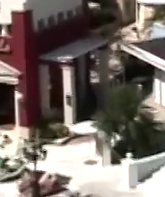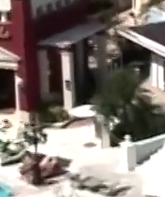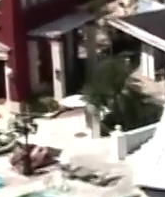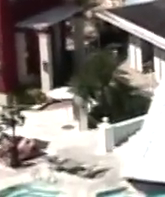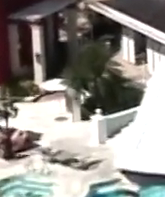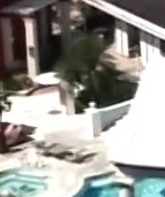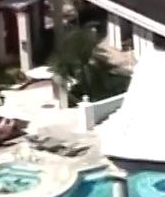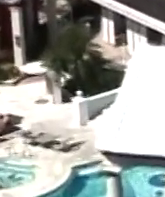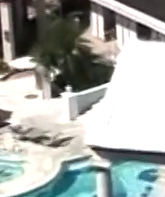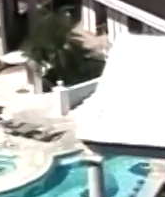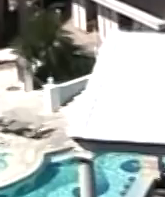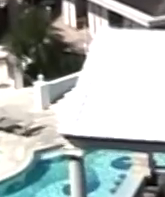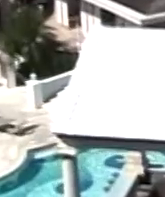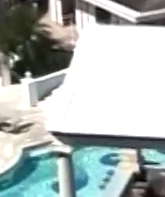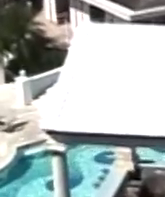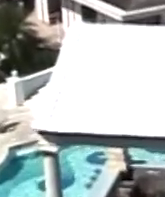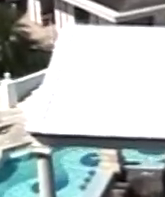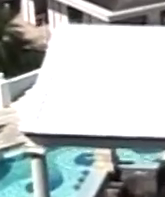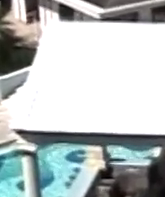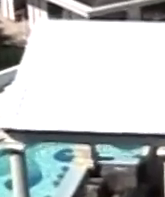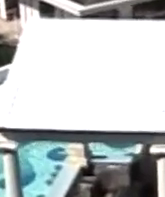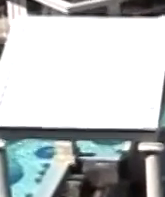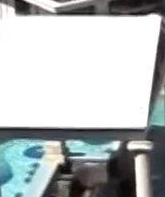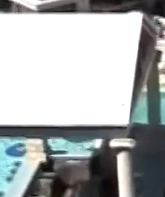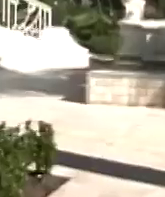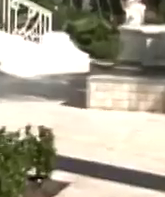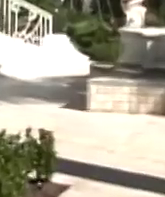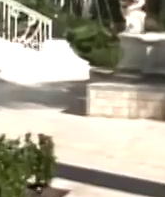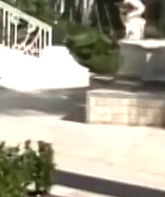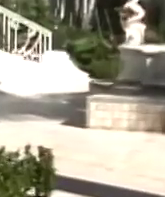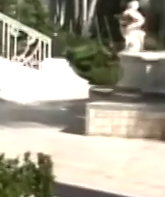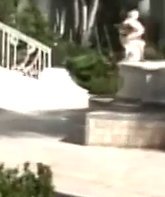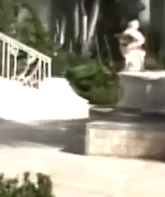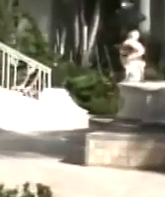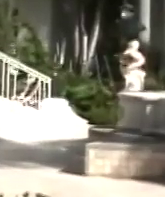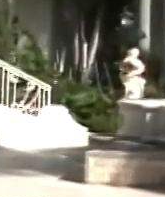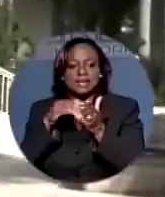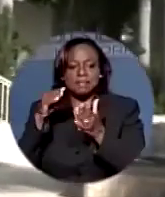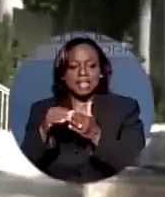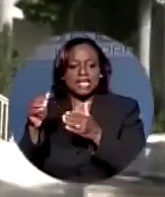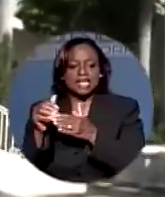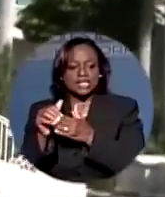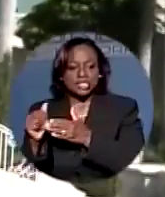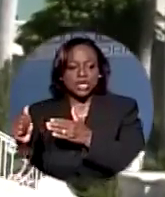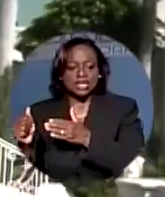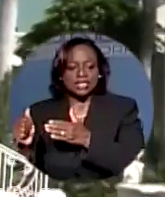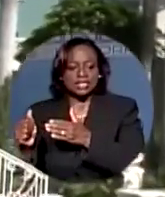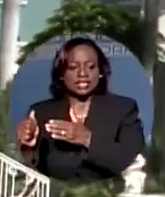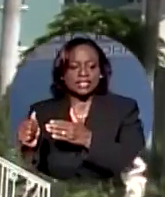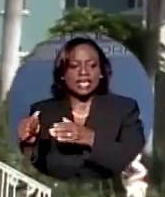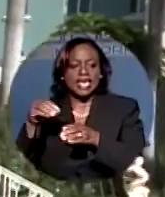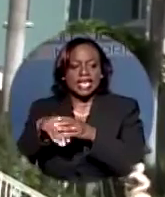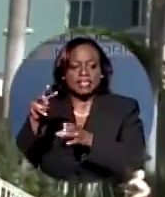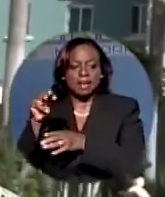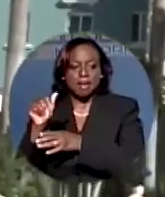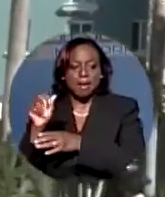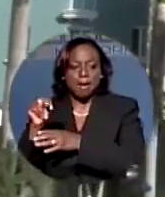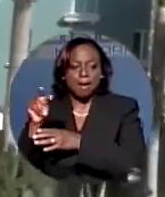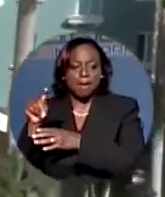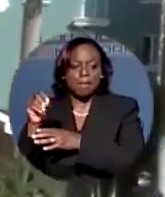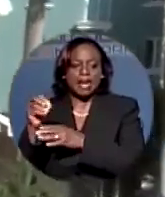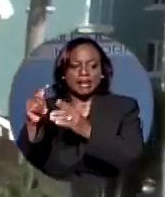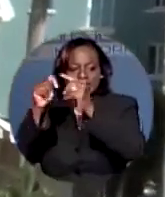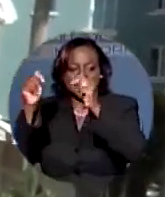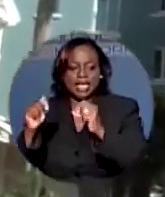has invested more than $17 million to upgrade and expand its Balmoral wing, formerly the Manor Tower. The newly